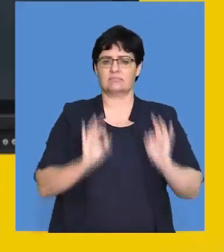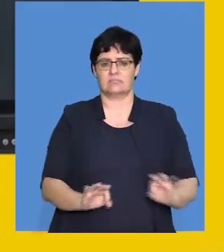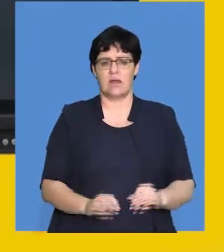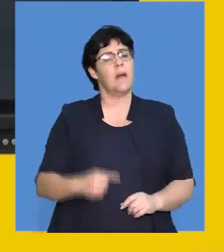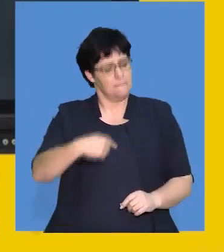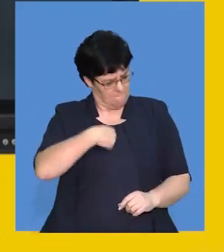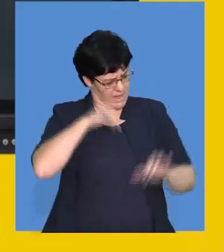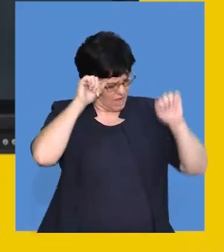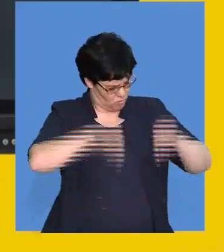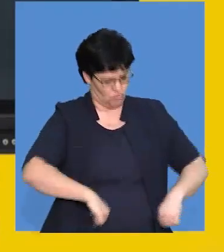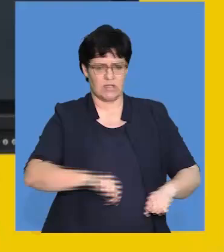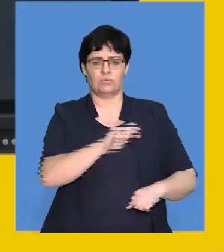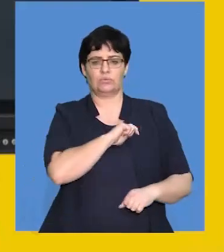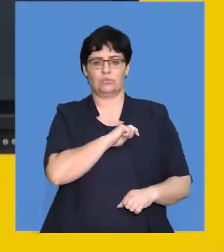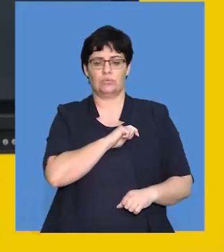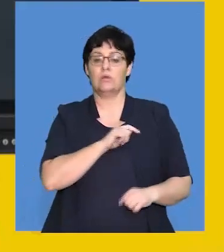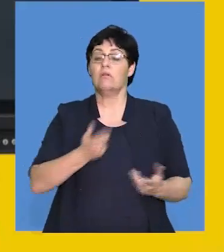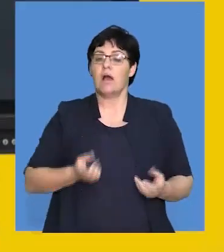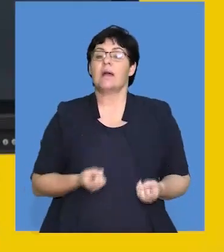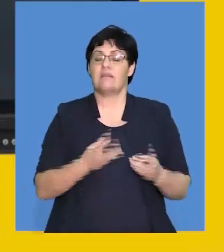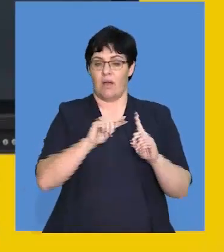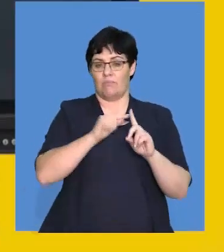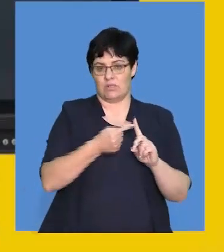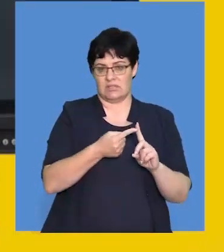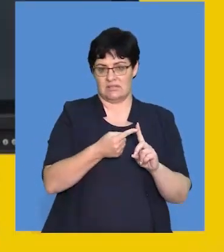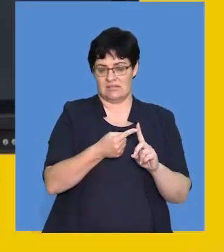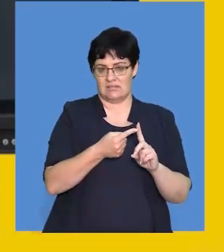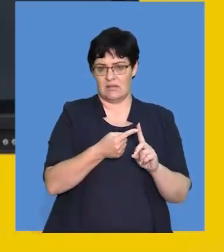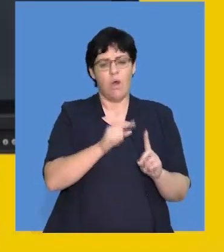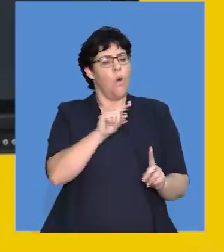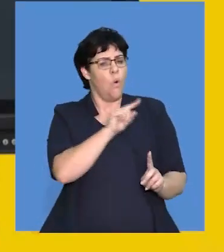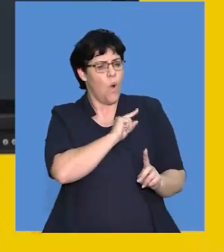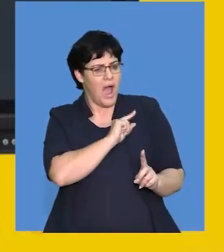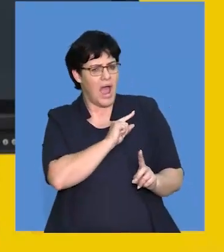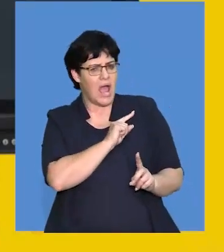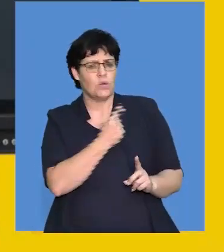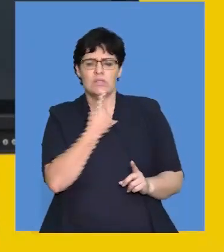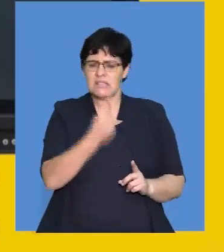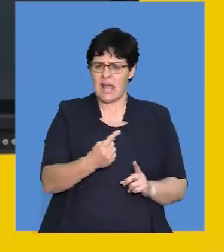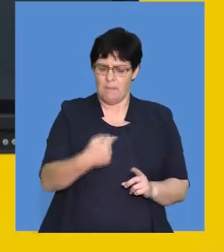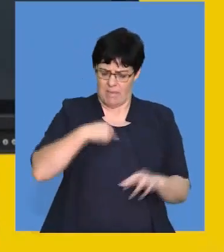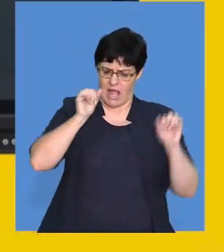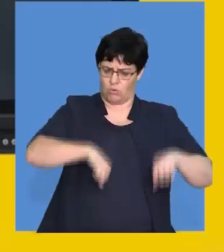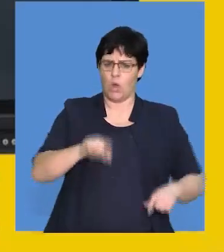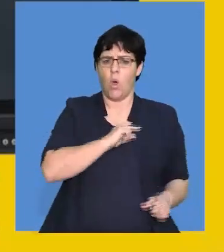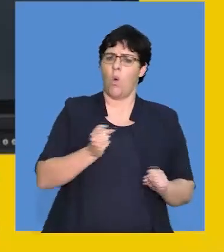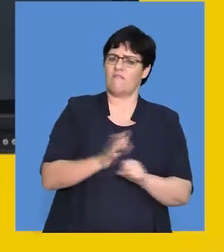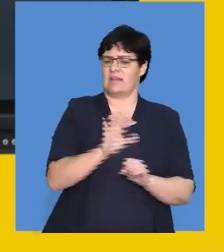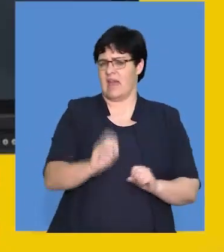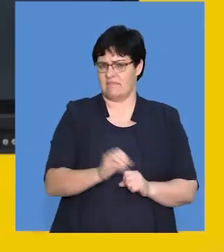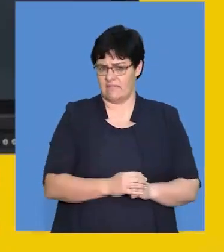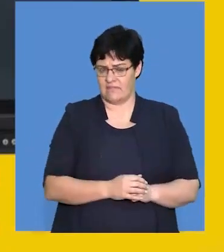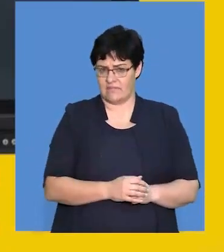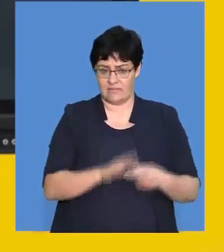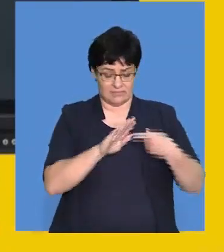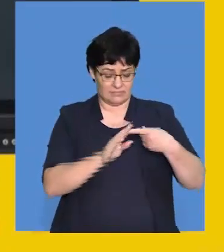I definitely agree. Give a point to support why you are saying you agree or why something is effective.